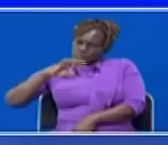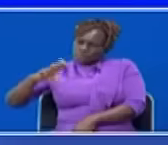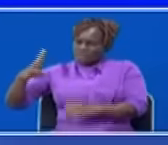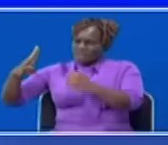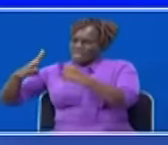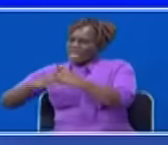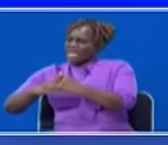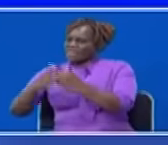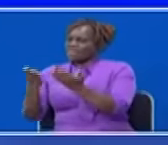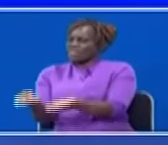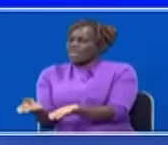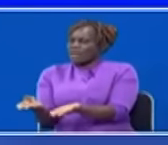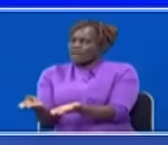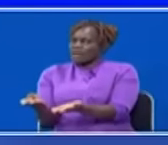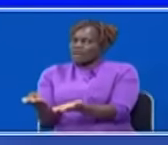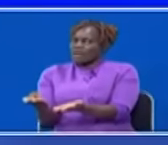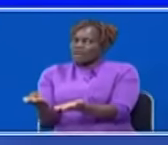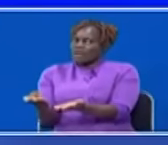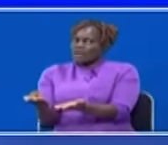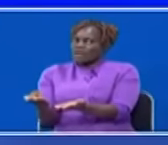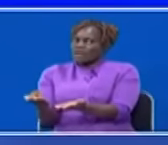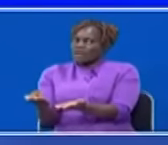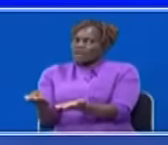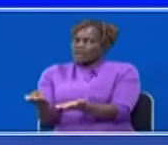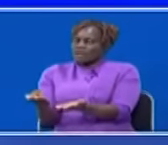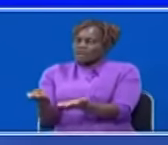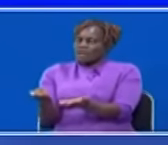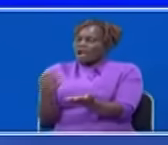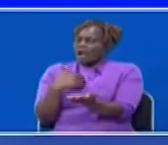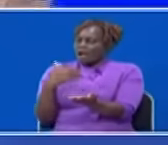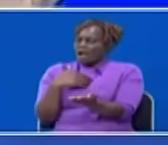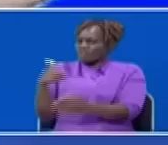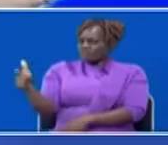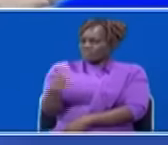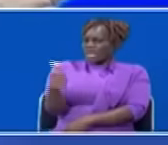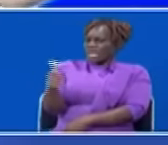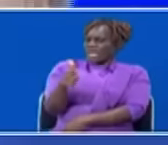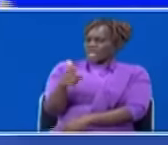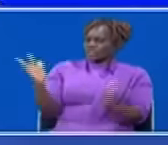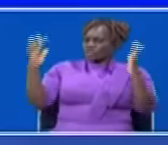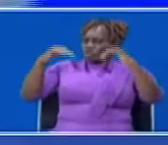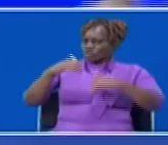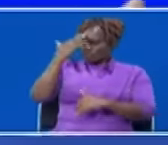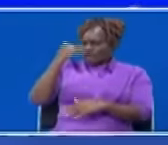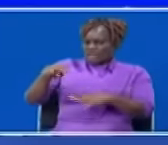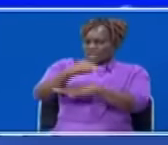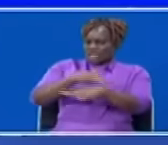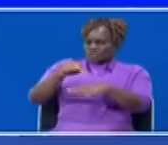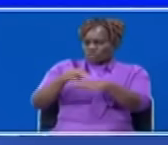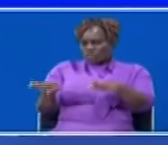nine of us. Mm-hmm. We were led to that press conference by the national vice